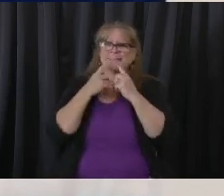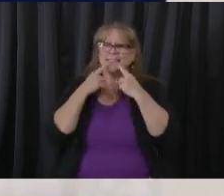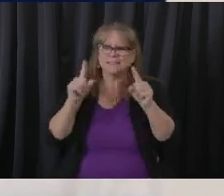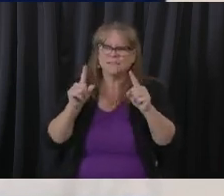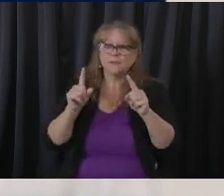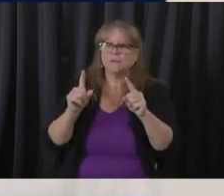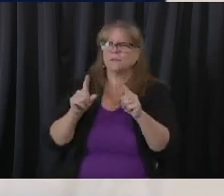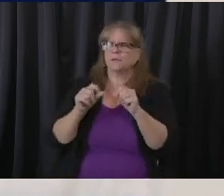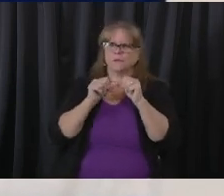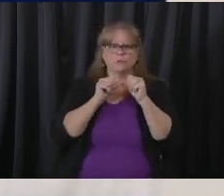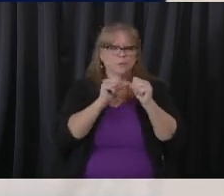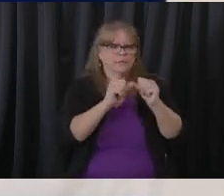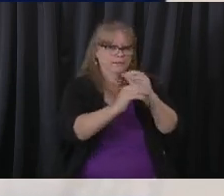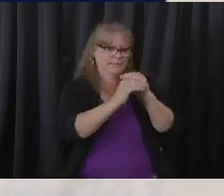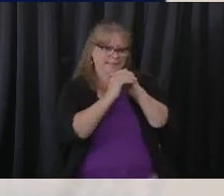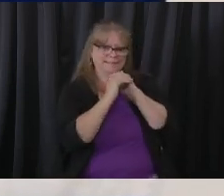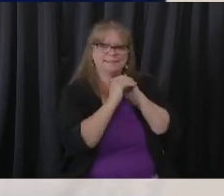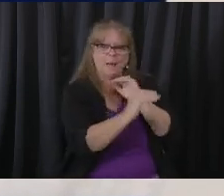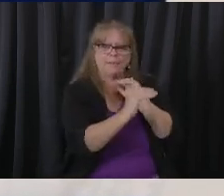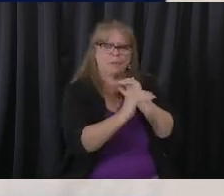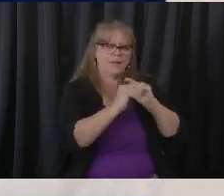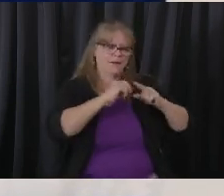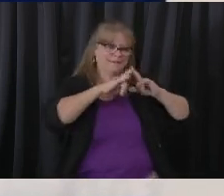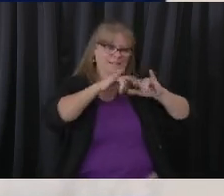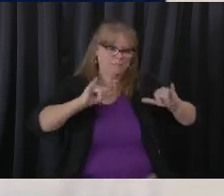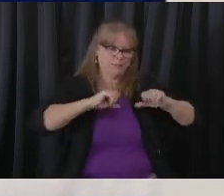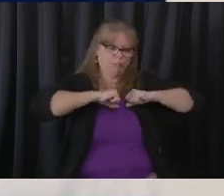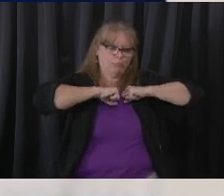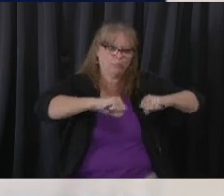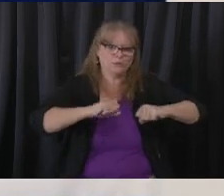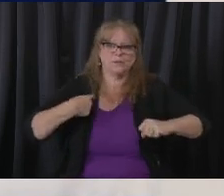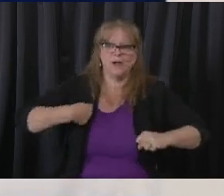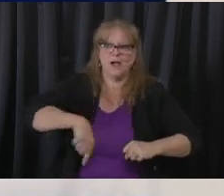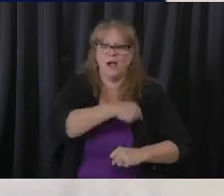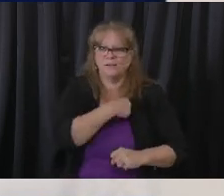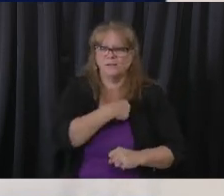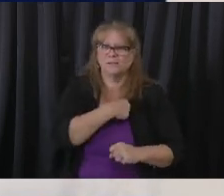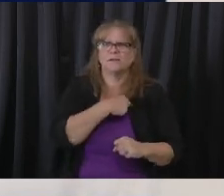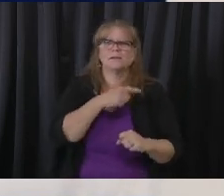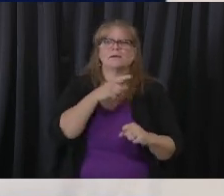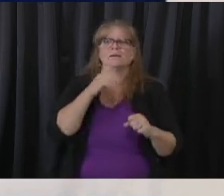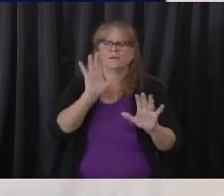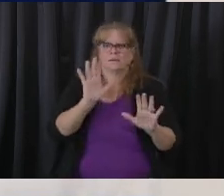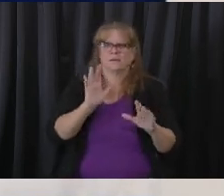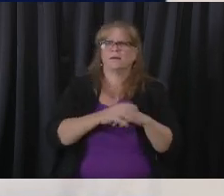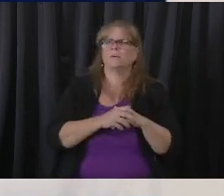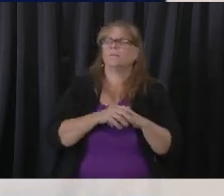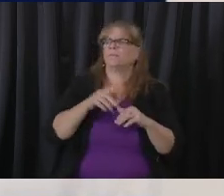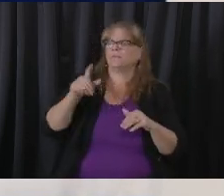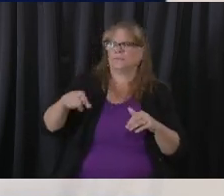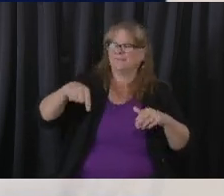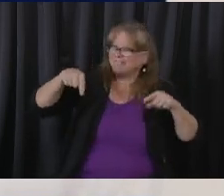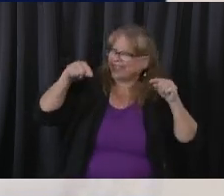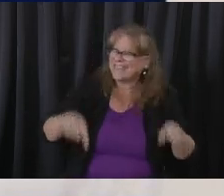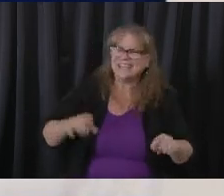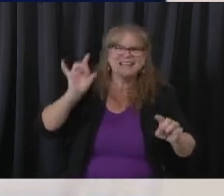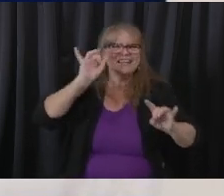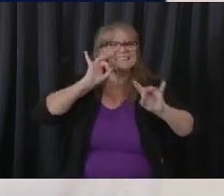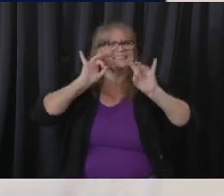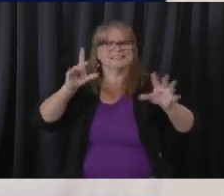face of the greatest global pandemic in a century. It's only true, though, if we keep it up. The virus is still here, and the minute we